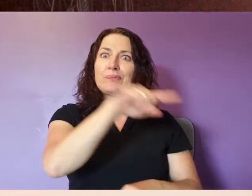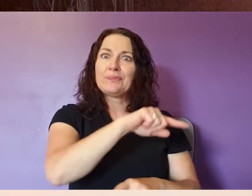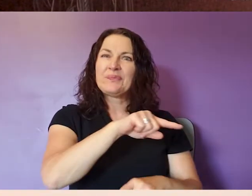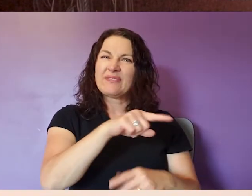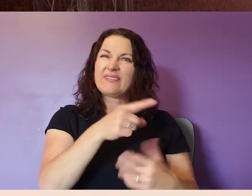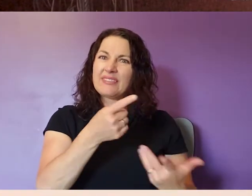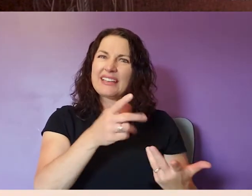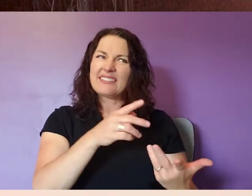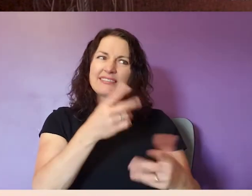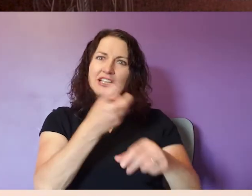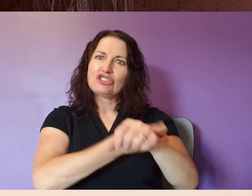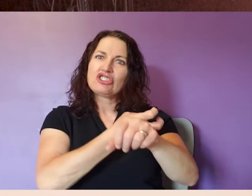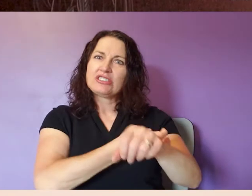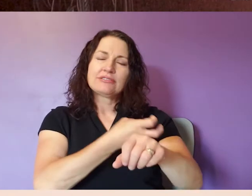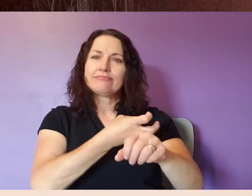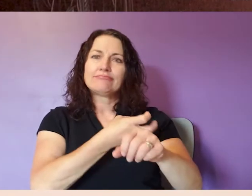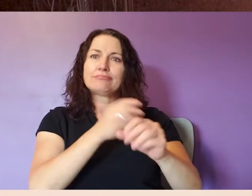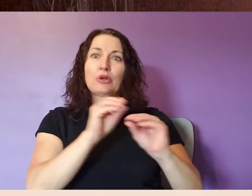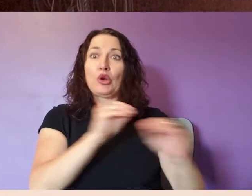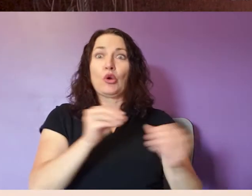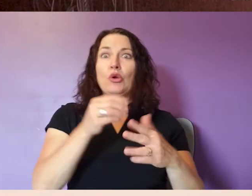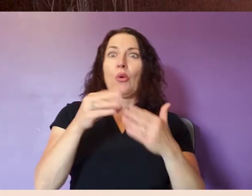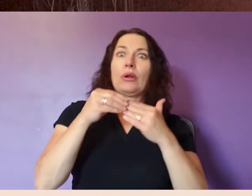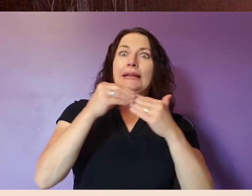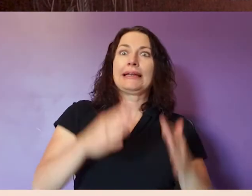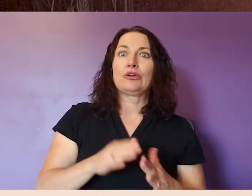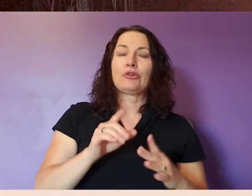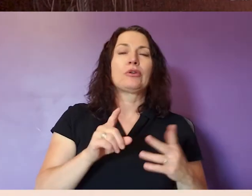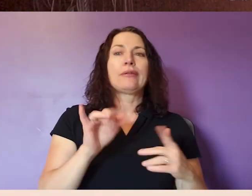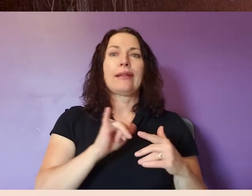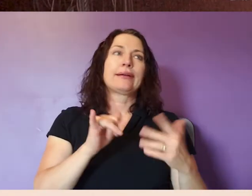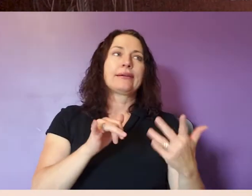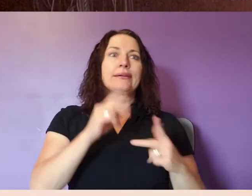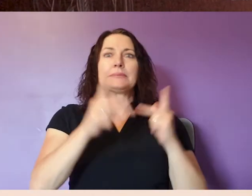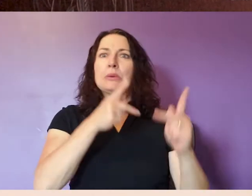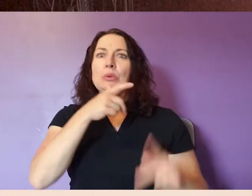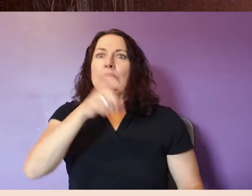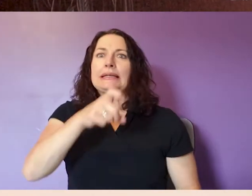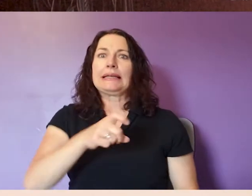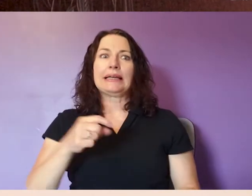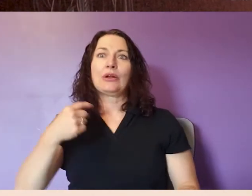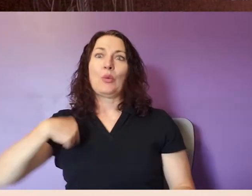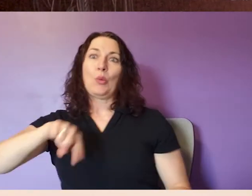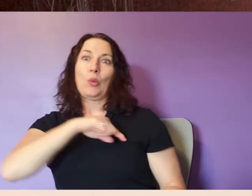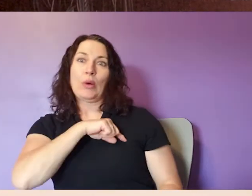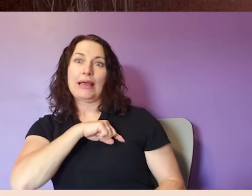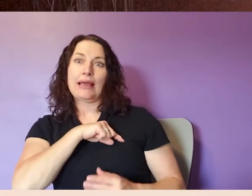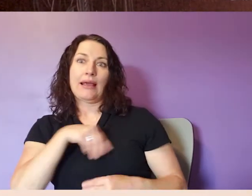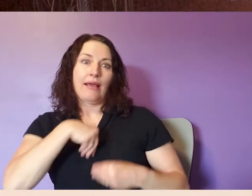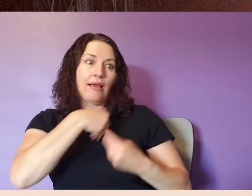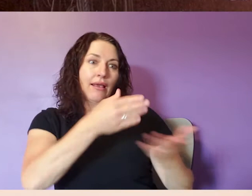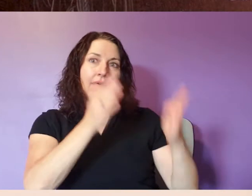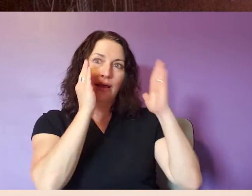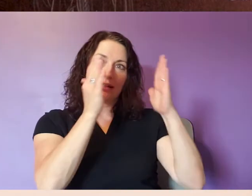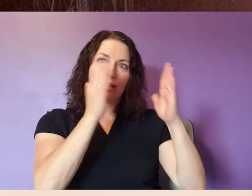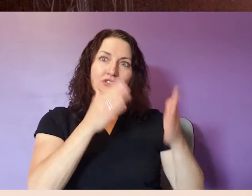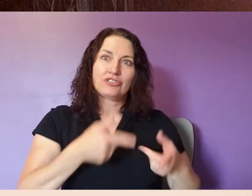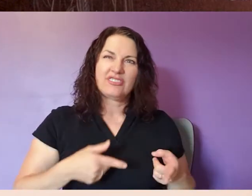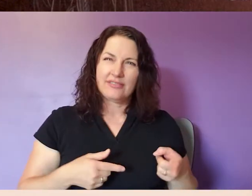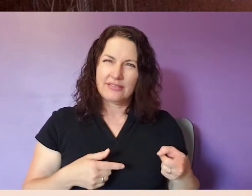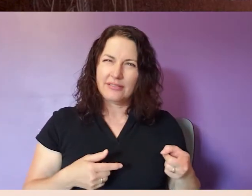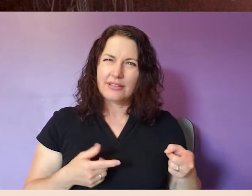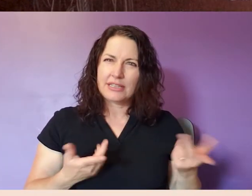sheep without a shepherd or like the sheep of god who needs our attention so